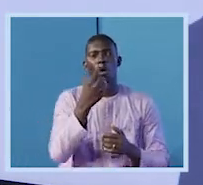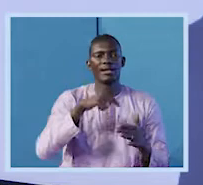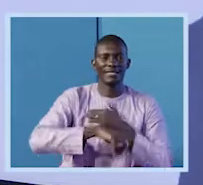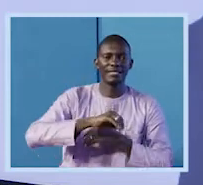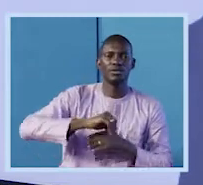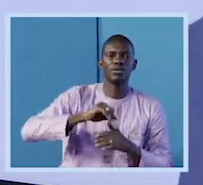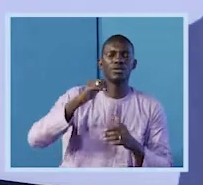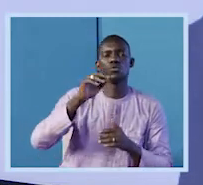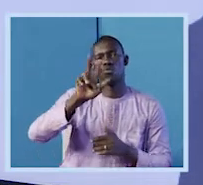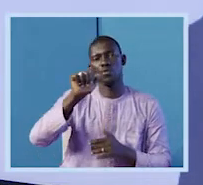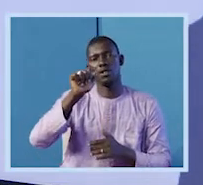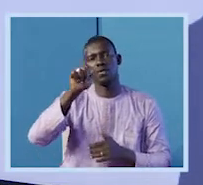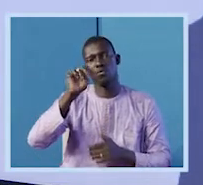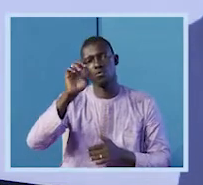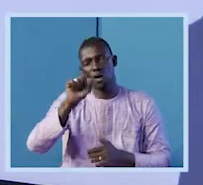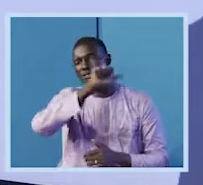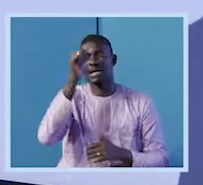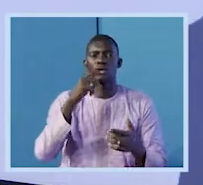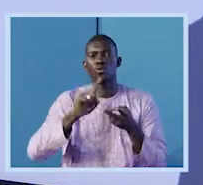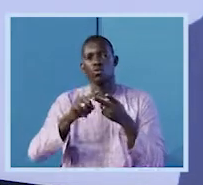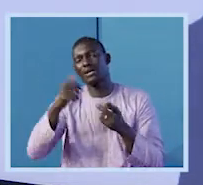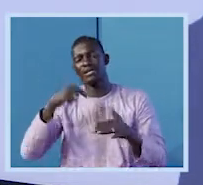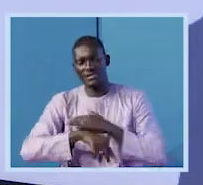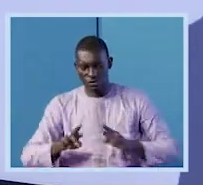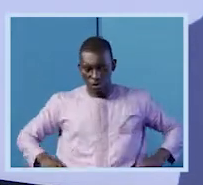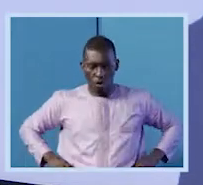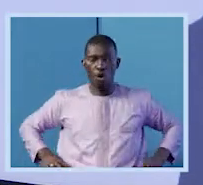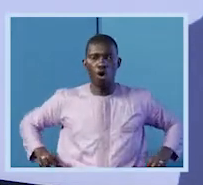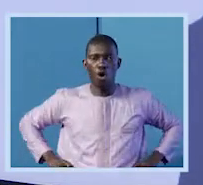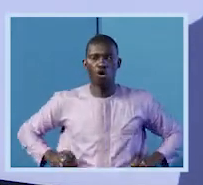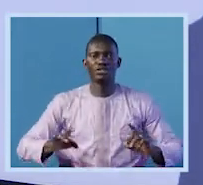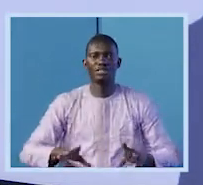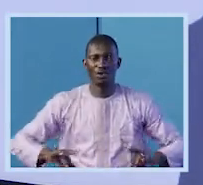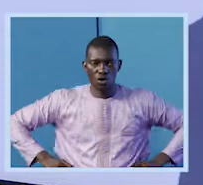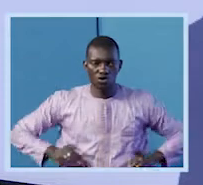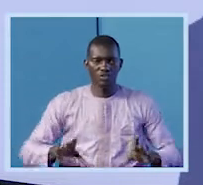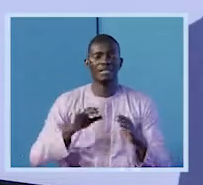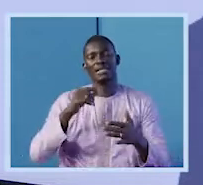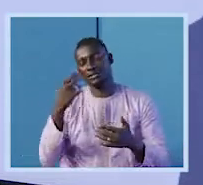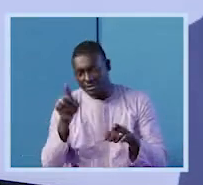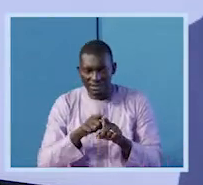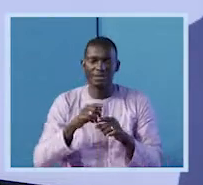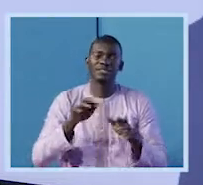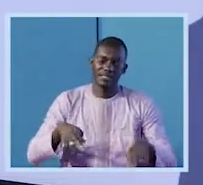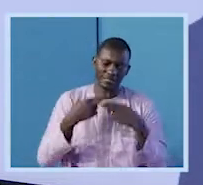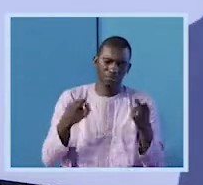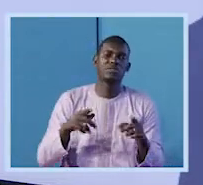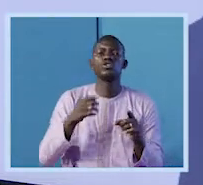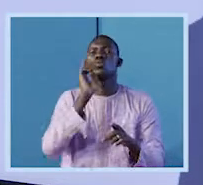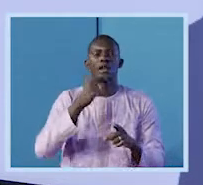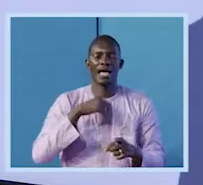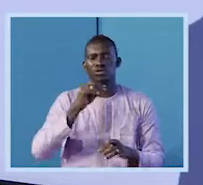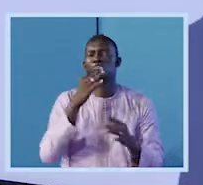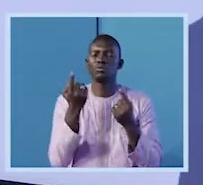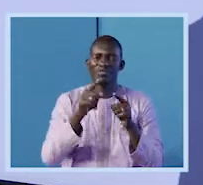So they've been sign language interpreters for more than 30 years. Amazing. So sometimes some of these things, when I have difficulties in these areas, they give me recommendation. Yes. So what I do, some of